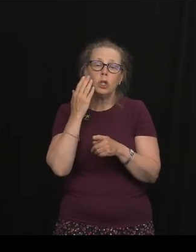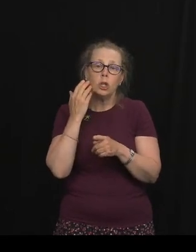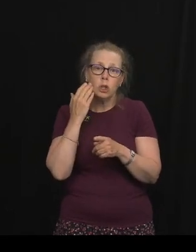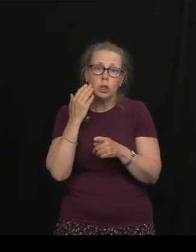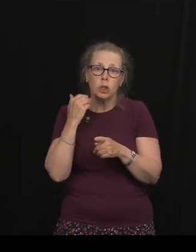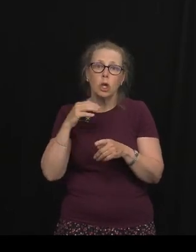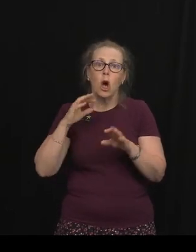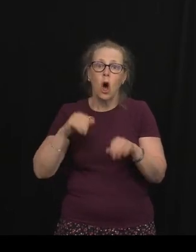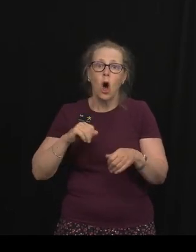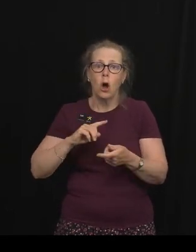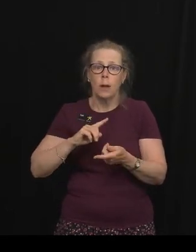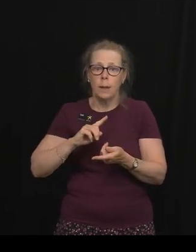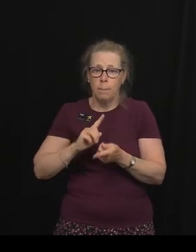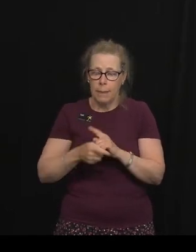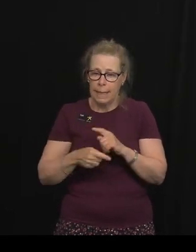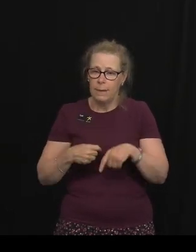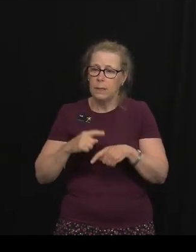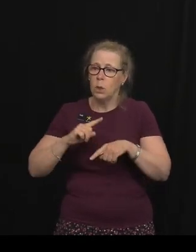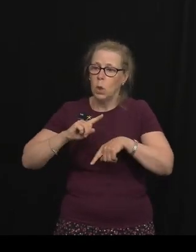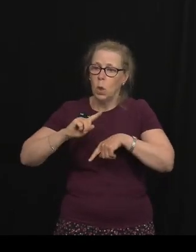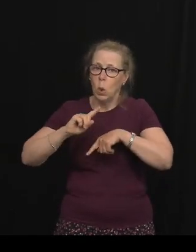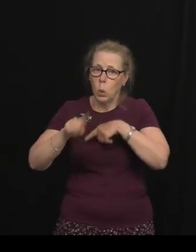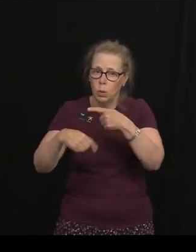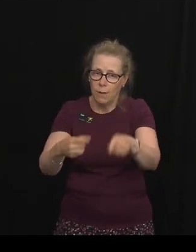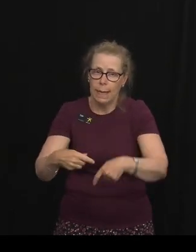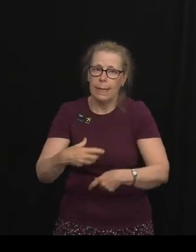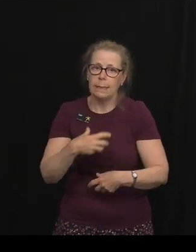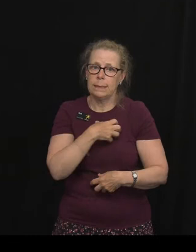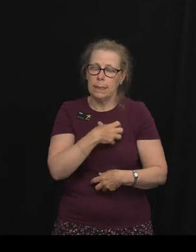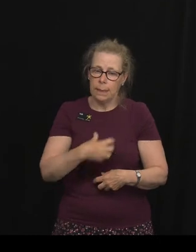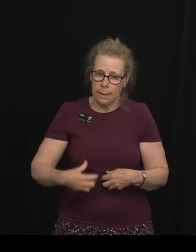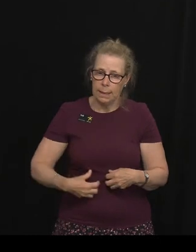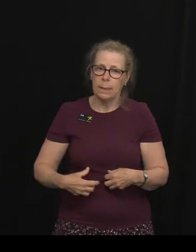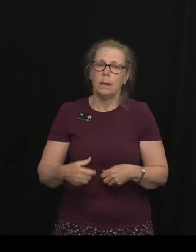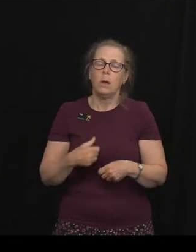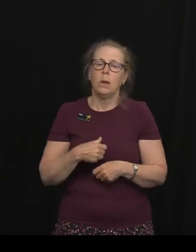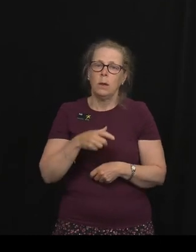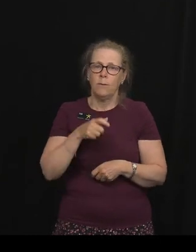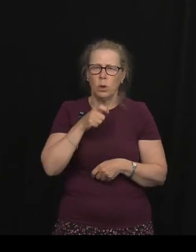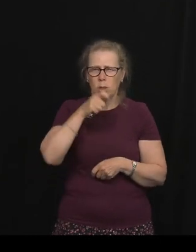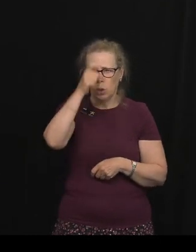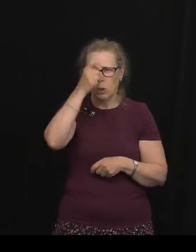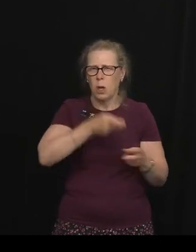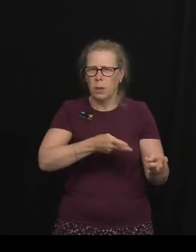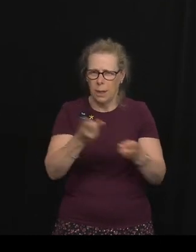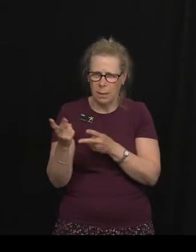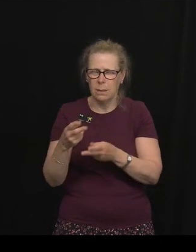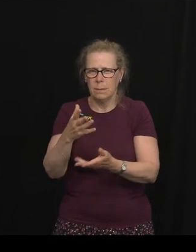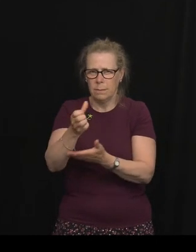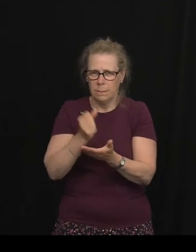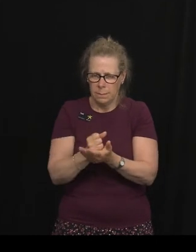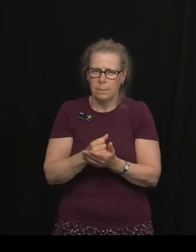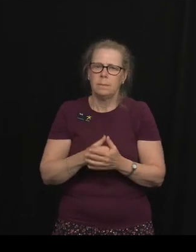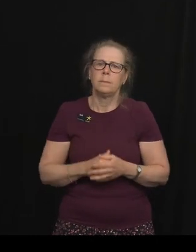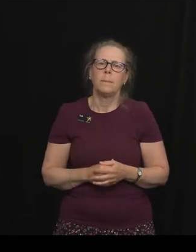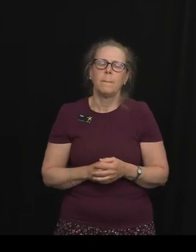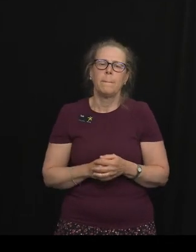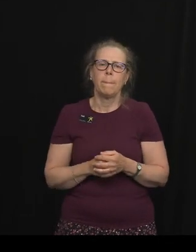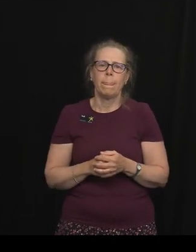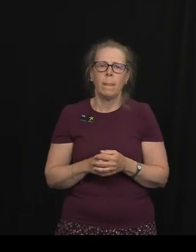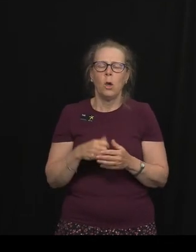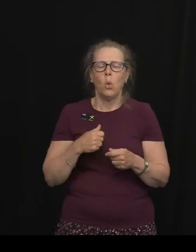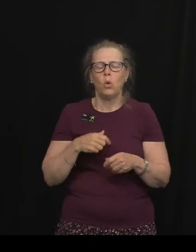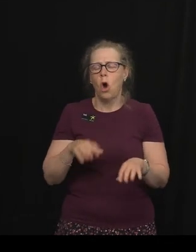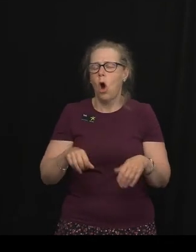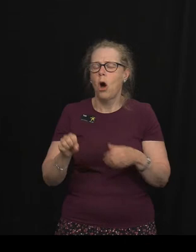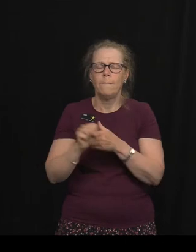Development Cooperation Minister, Secretary General of the Social Democratic Party, and Vice Chair of the Stockholm County Council. And she's a longtime defender